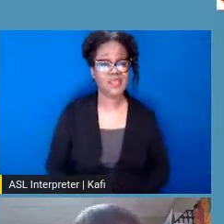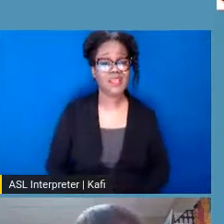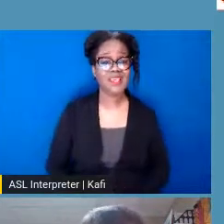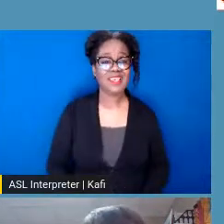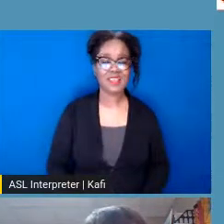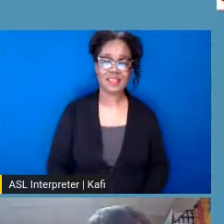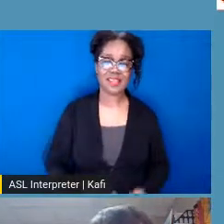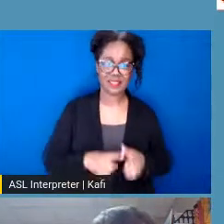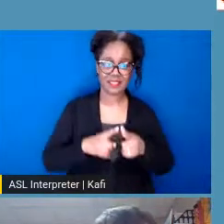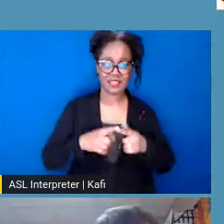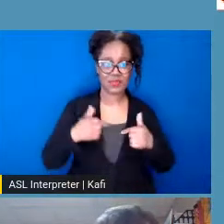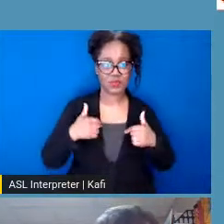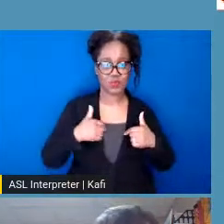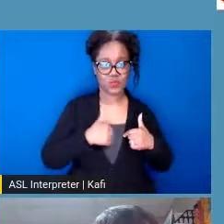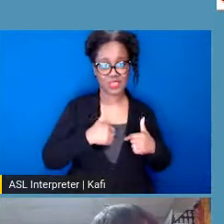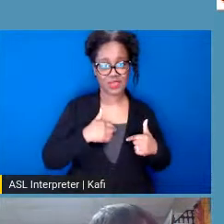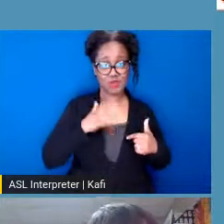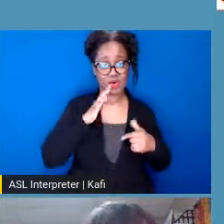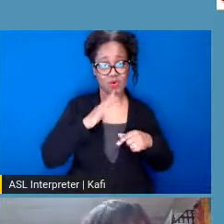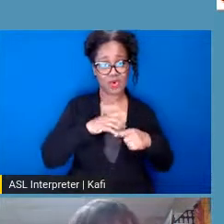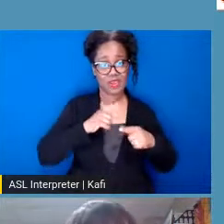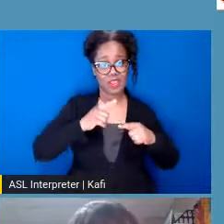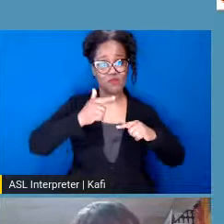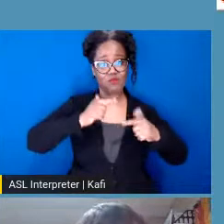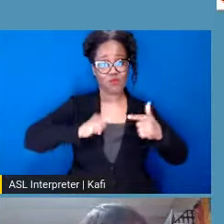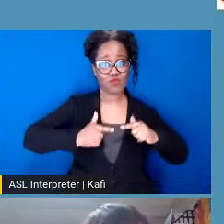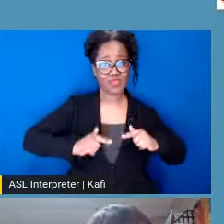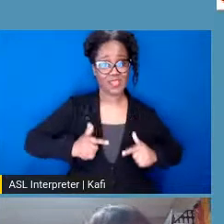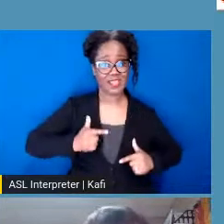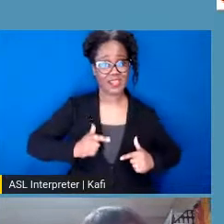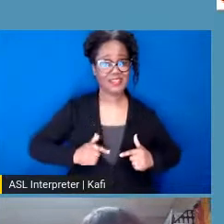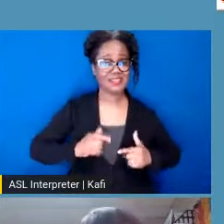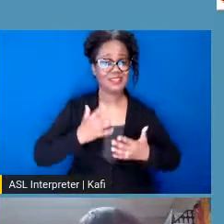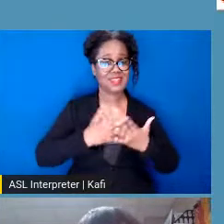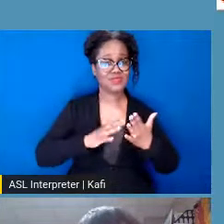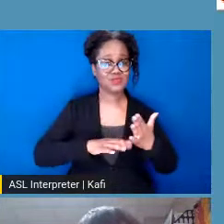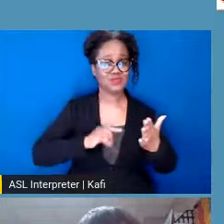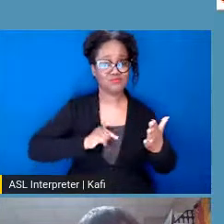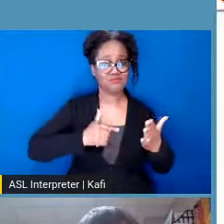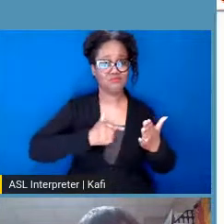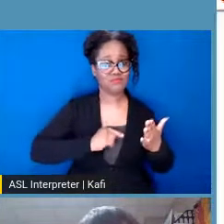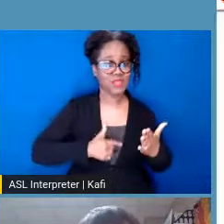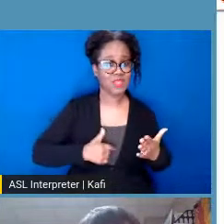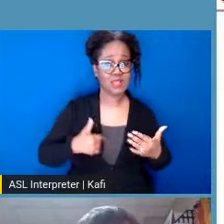where I didn't see Taylor for quite a long time physically. So.